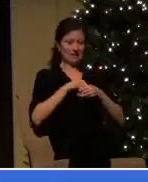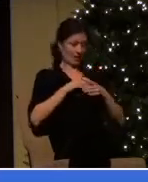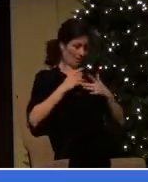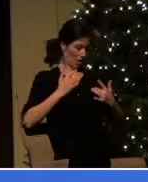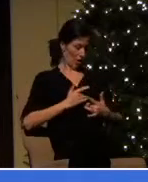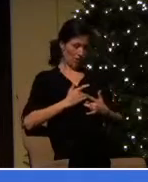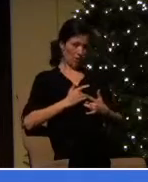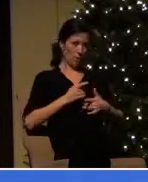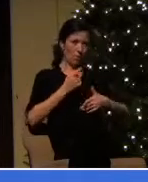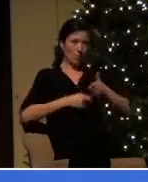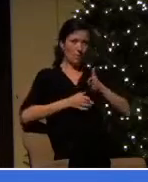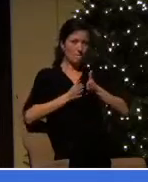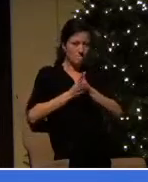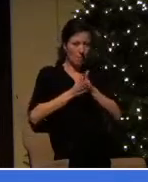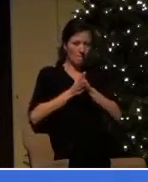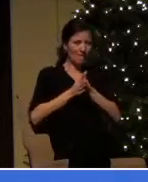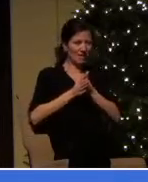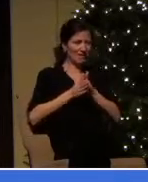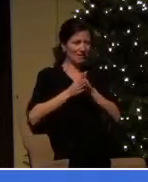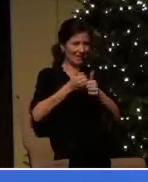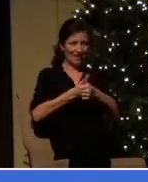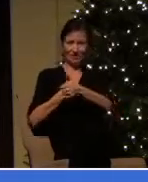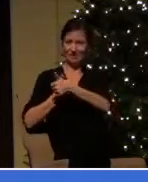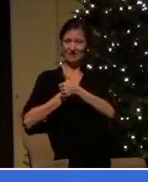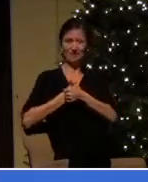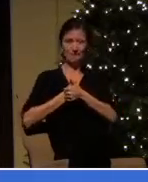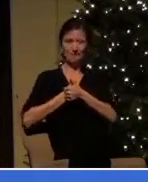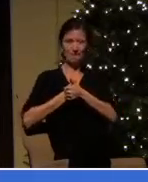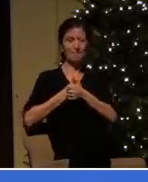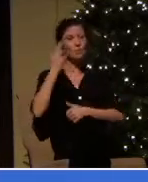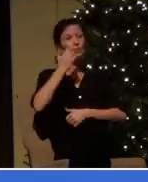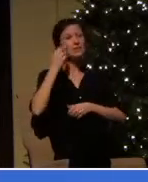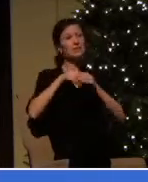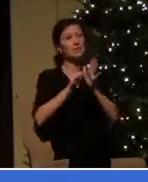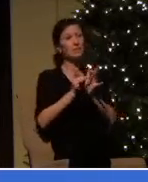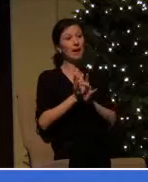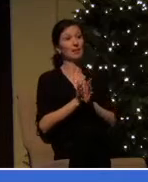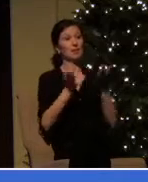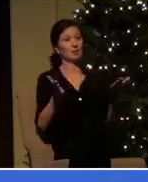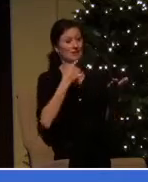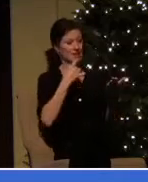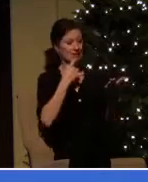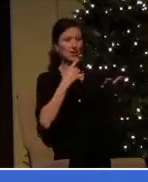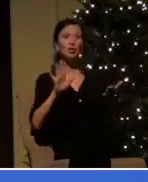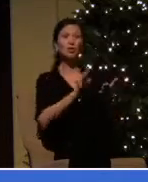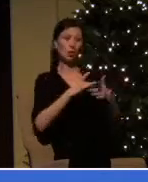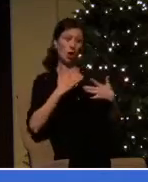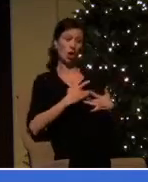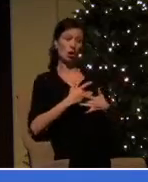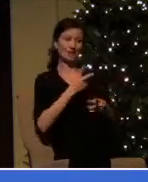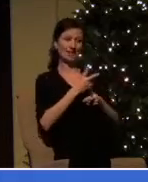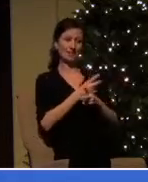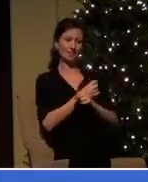That's what that verse in Proverbs means that we quote so often. Guard your heart carefully, for out of it flow the issues